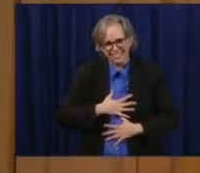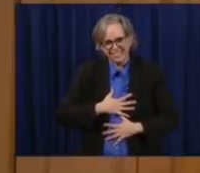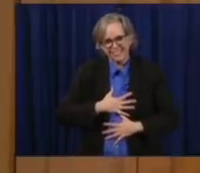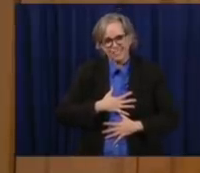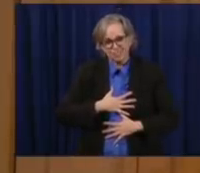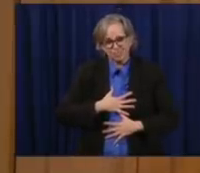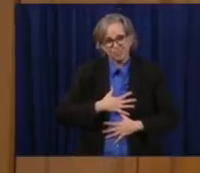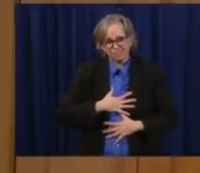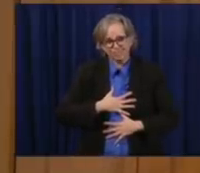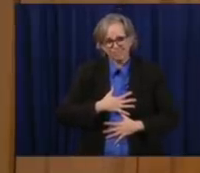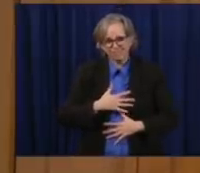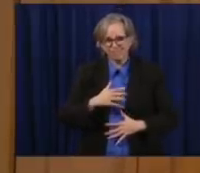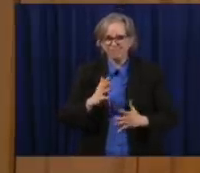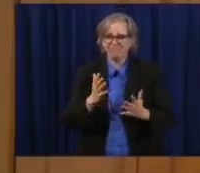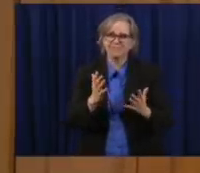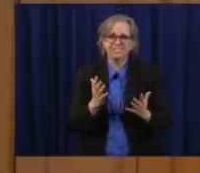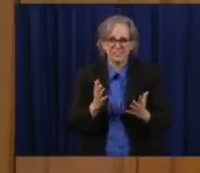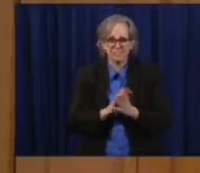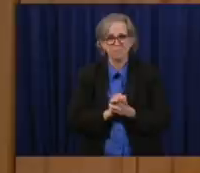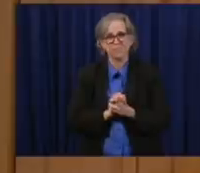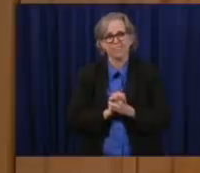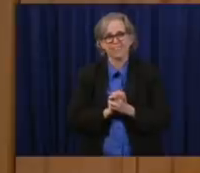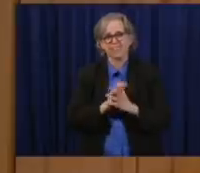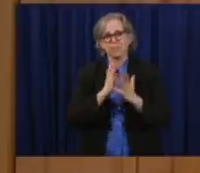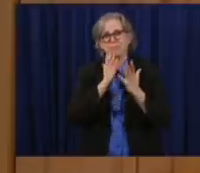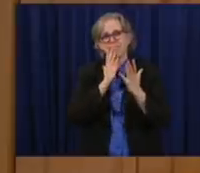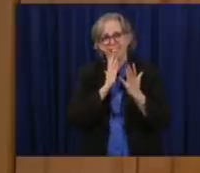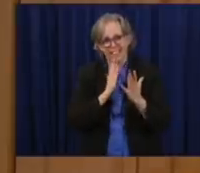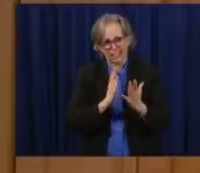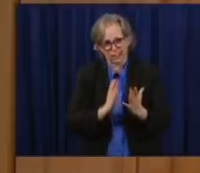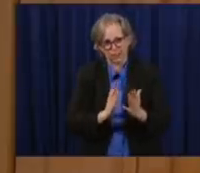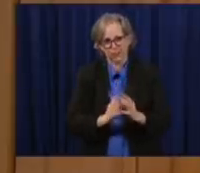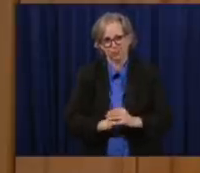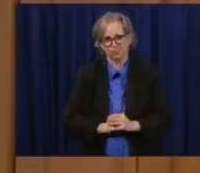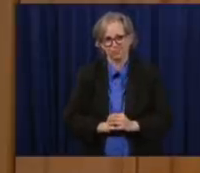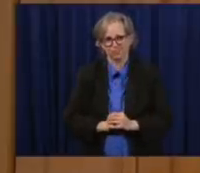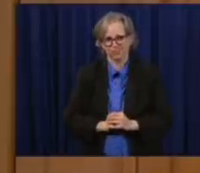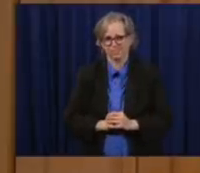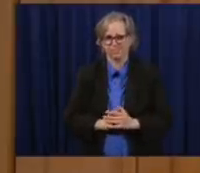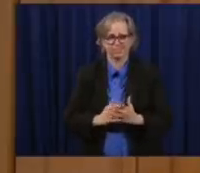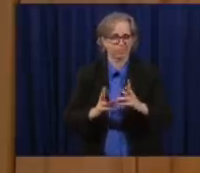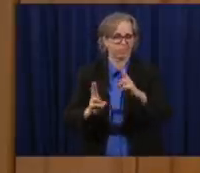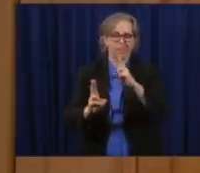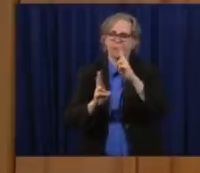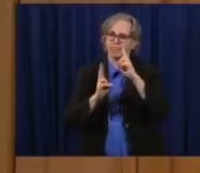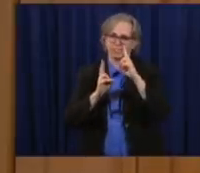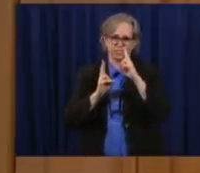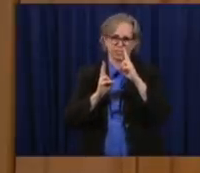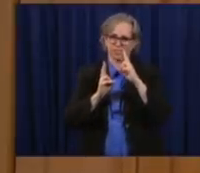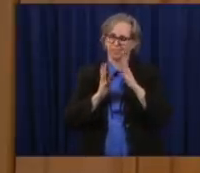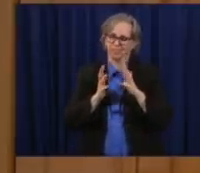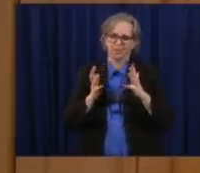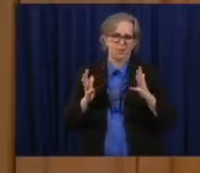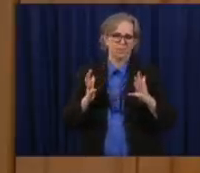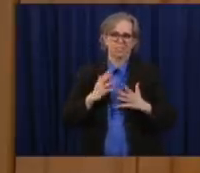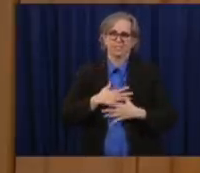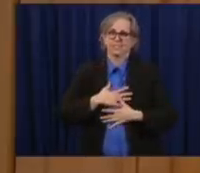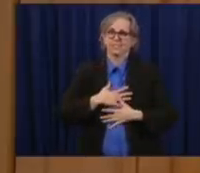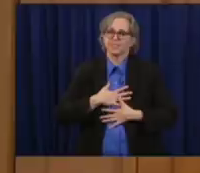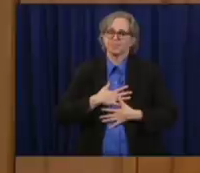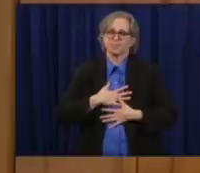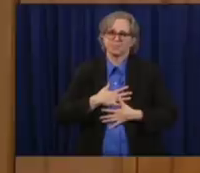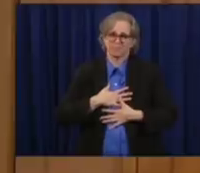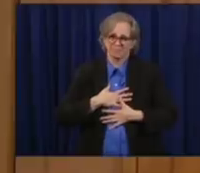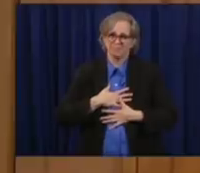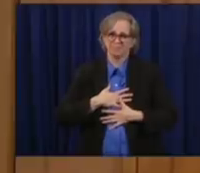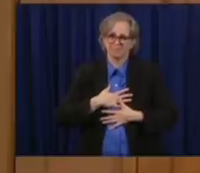there, thank you very, very much for this honor. I don't think you ever feel worthy. It